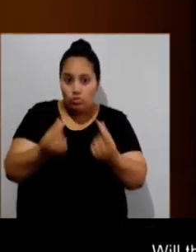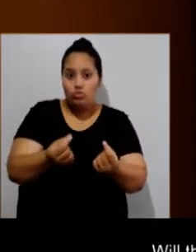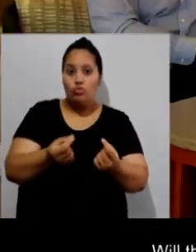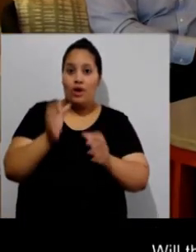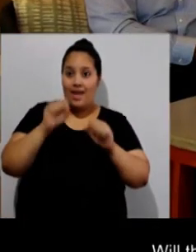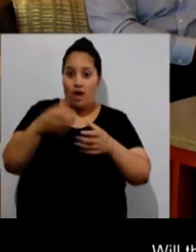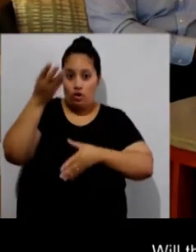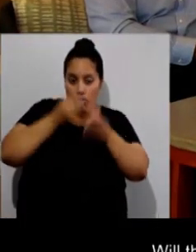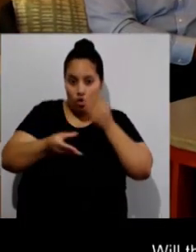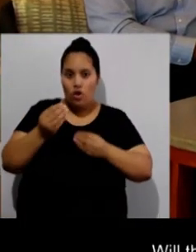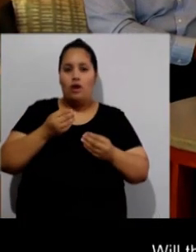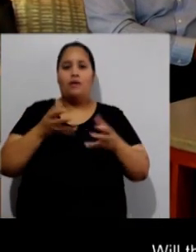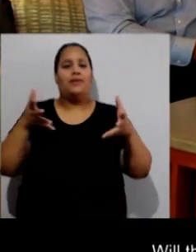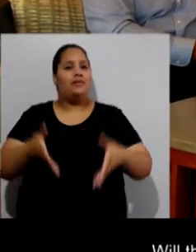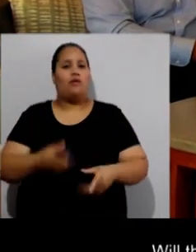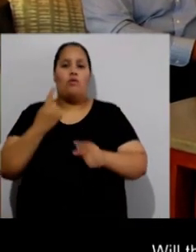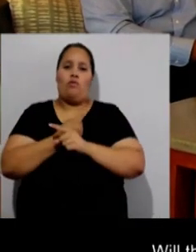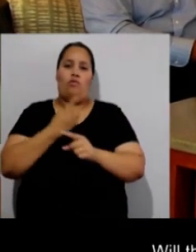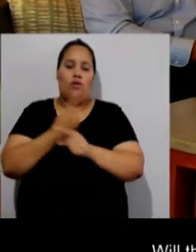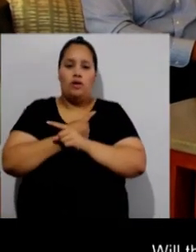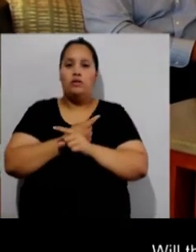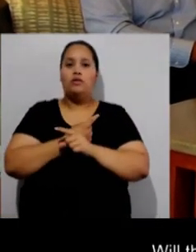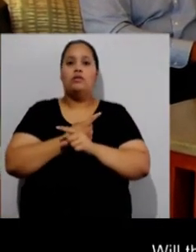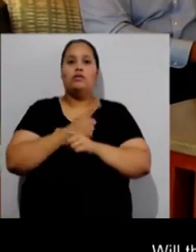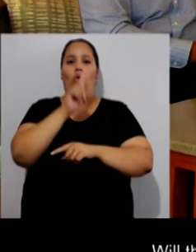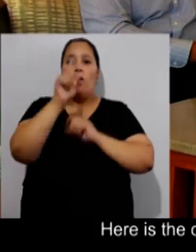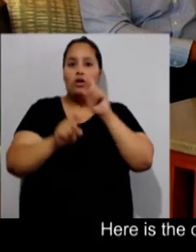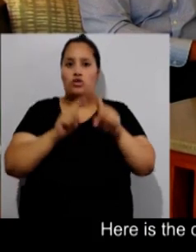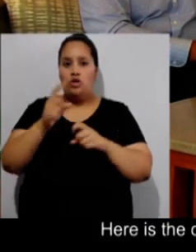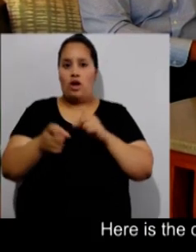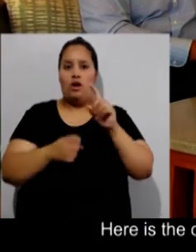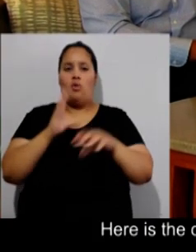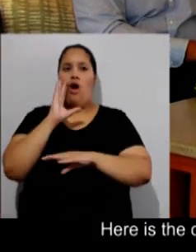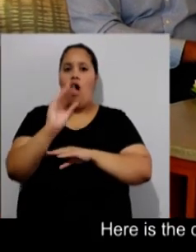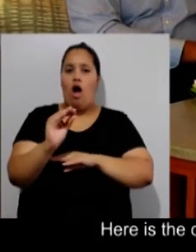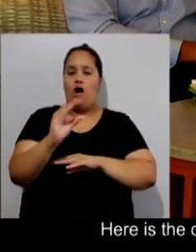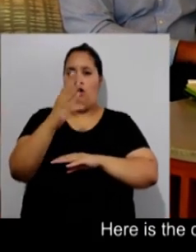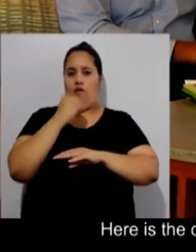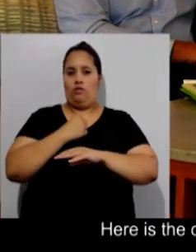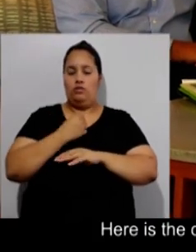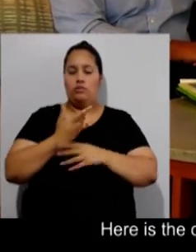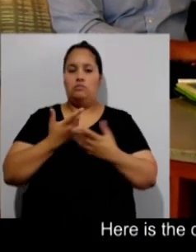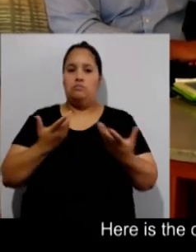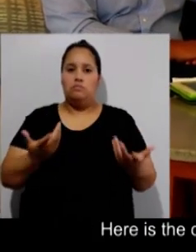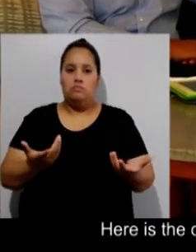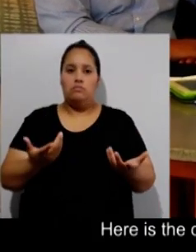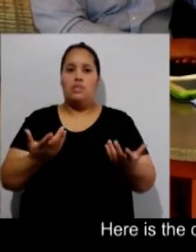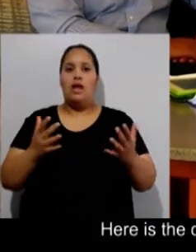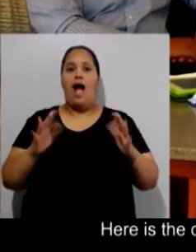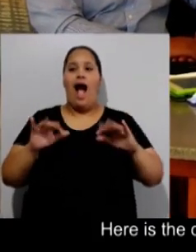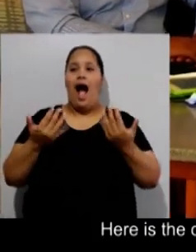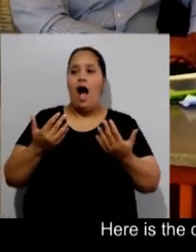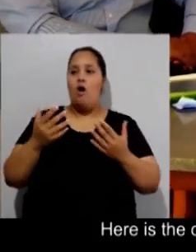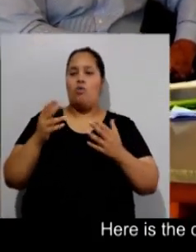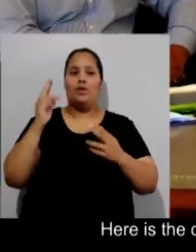able to do it? Will they be able to do it? So, here is the question you always ask me,